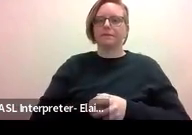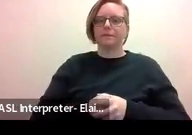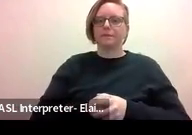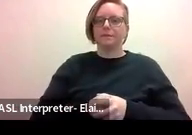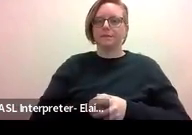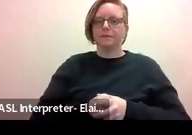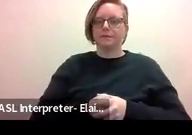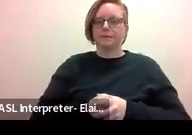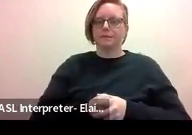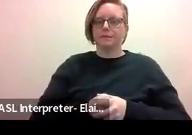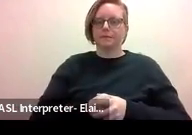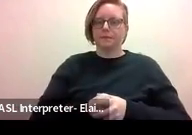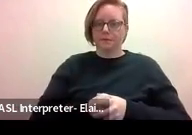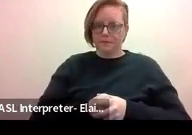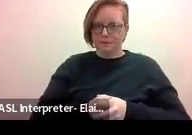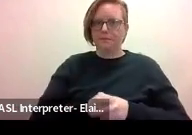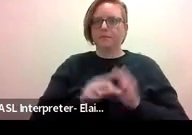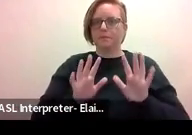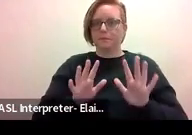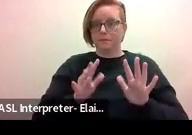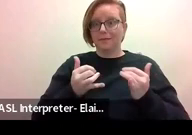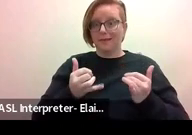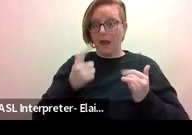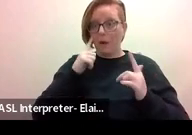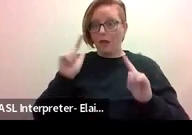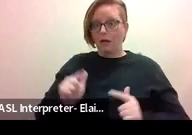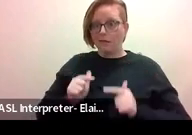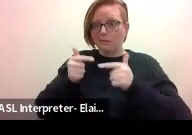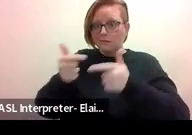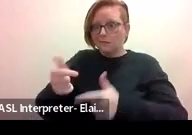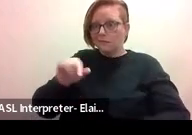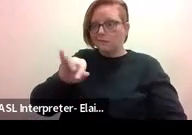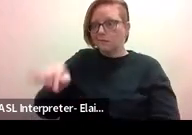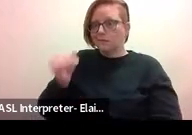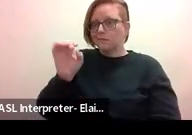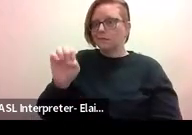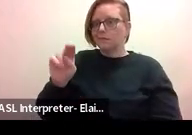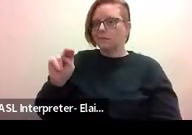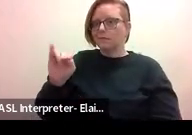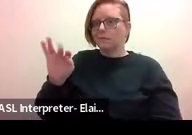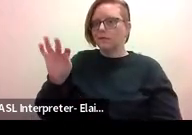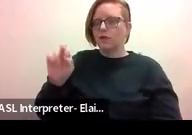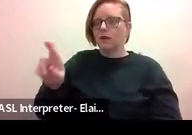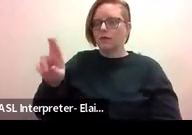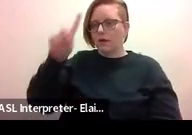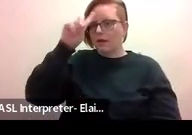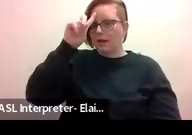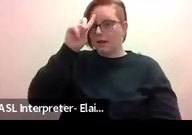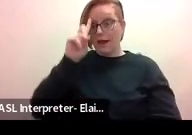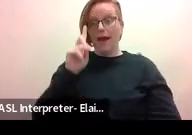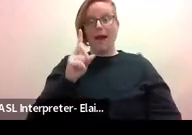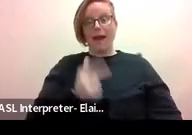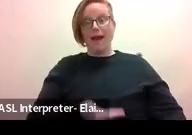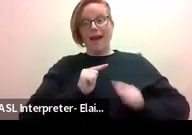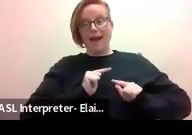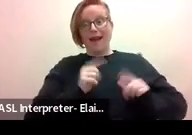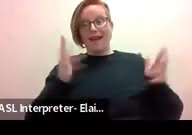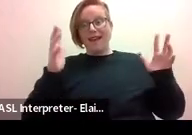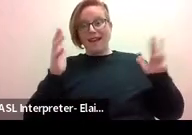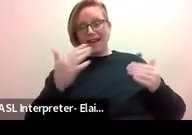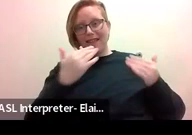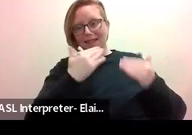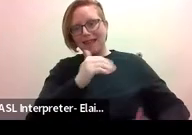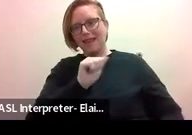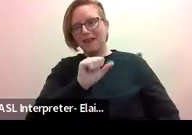All right, and I believe I'm turning it over to Jennifer. My turn. Thanks,